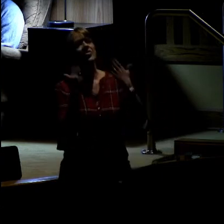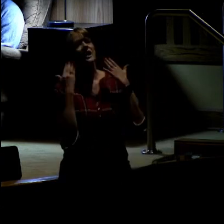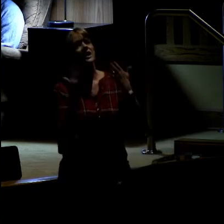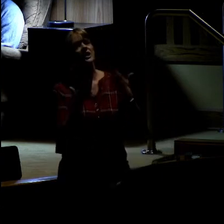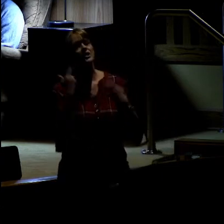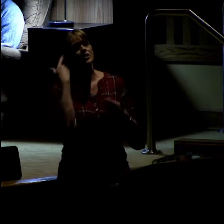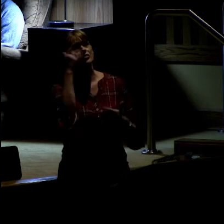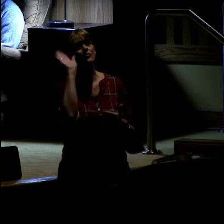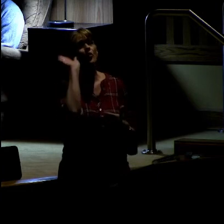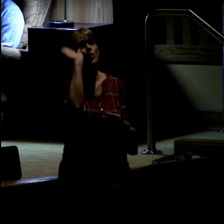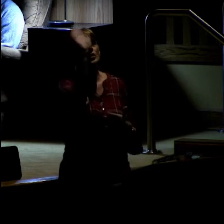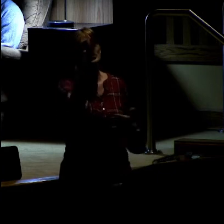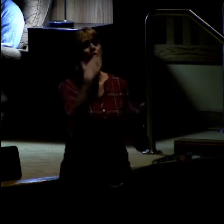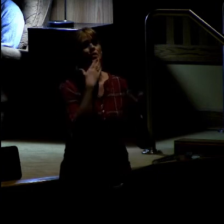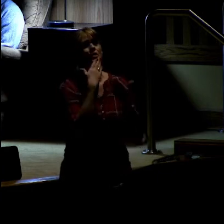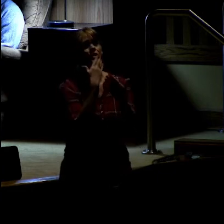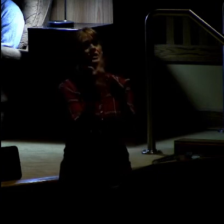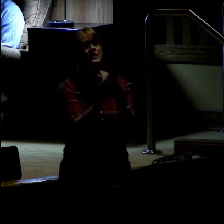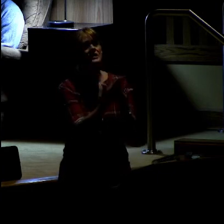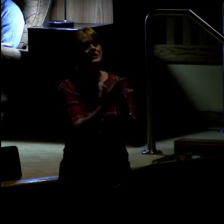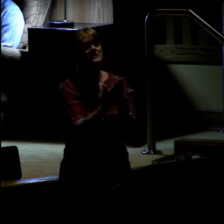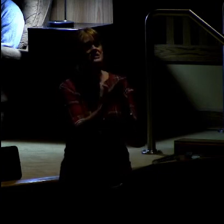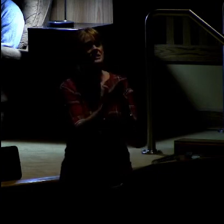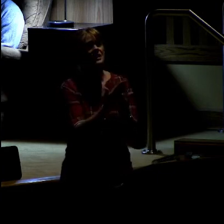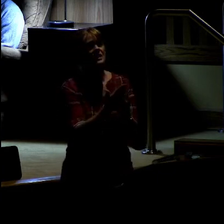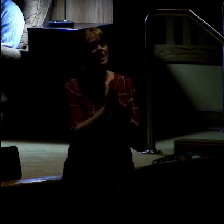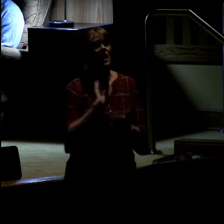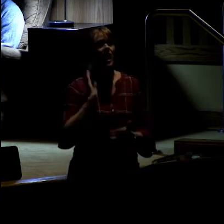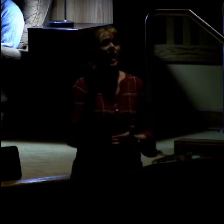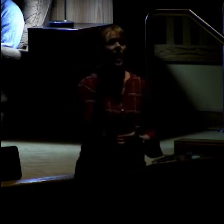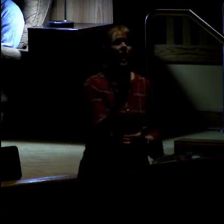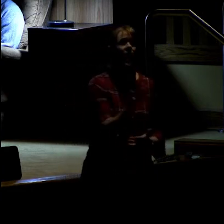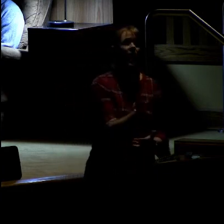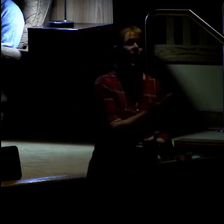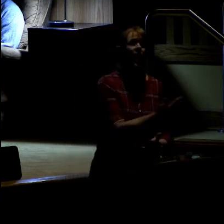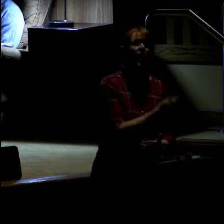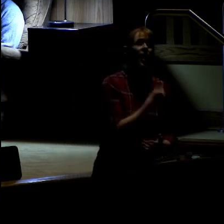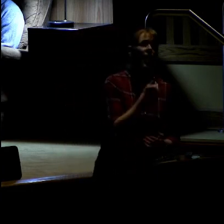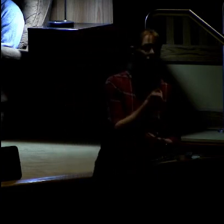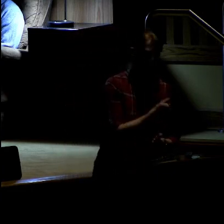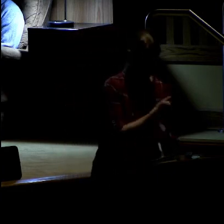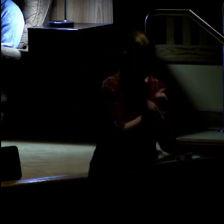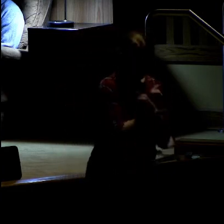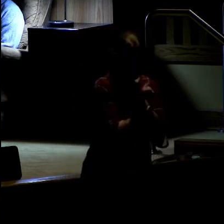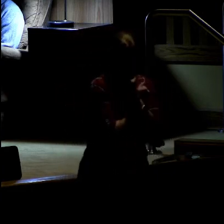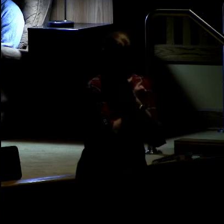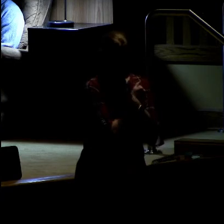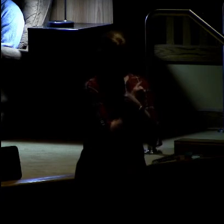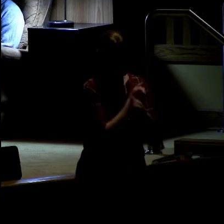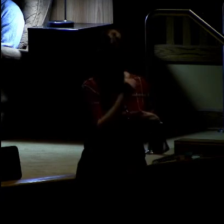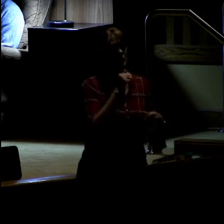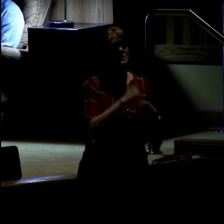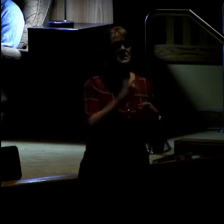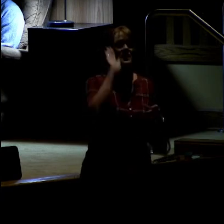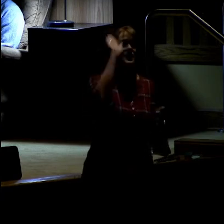Thank you for your goodness. Our love was in your